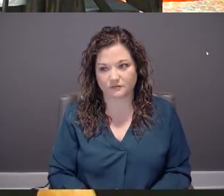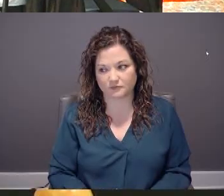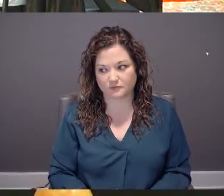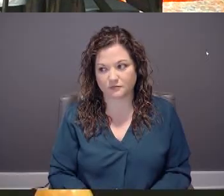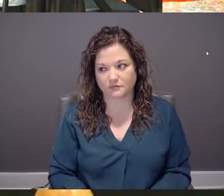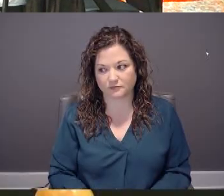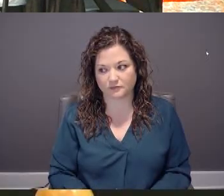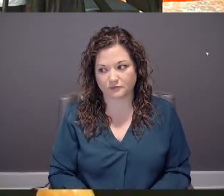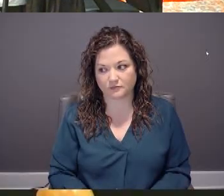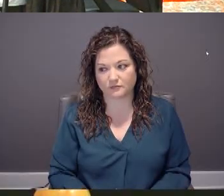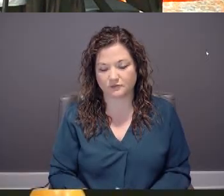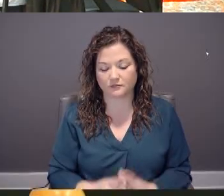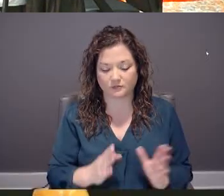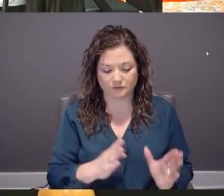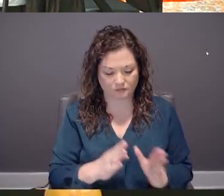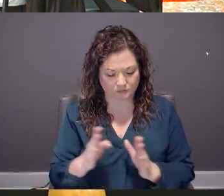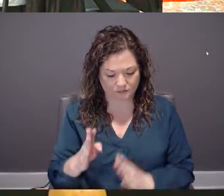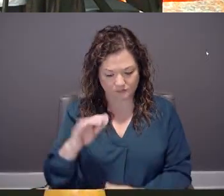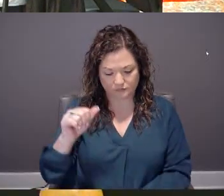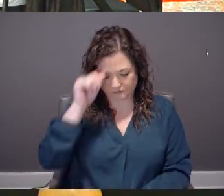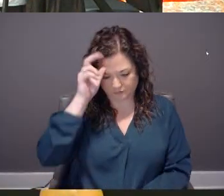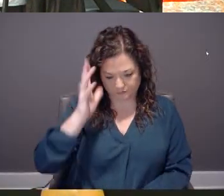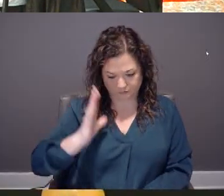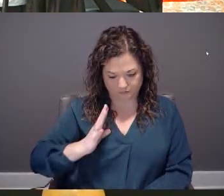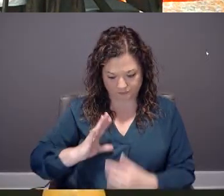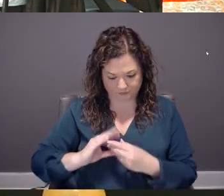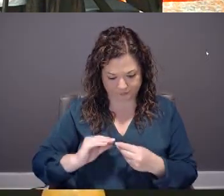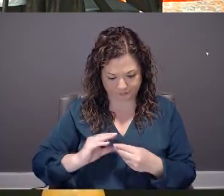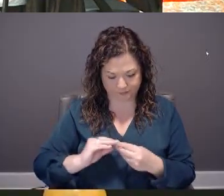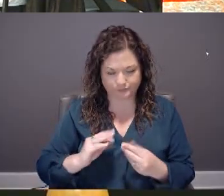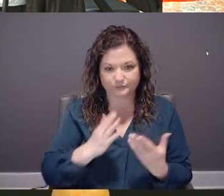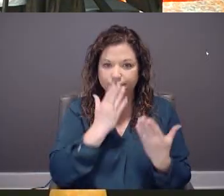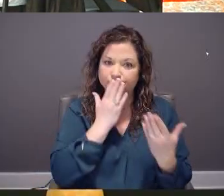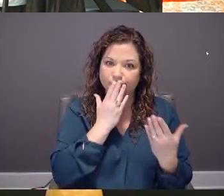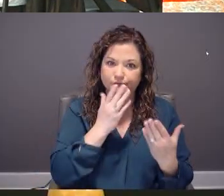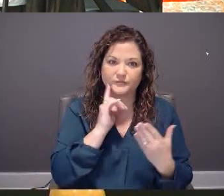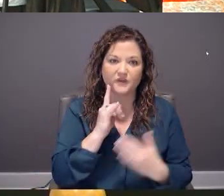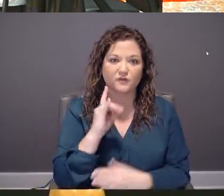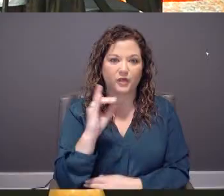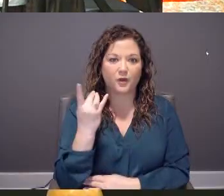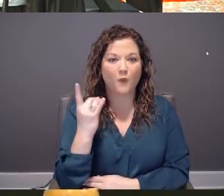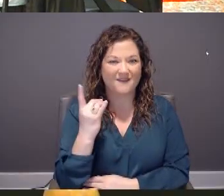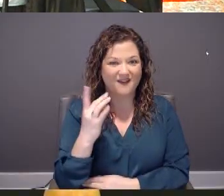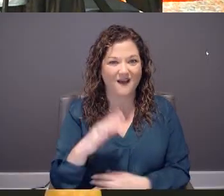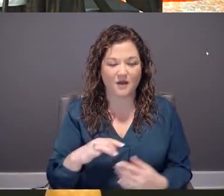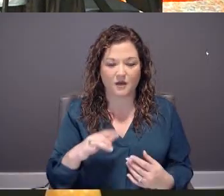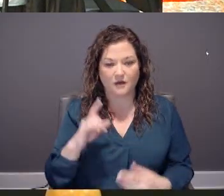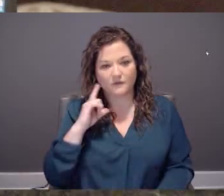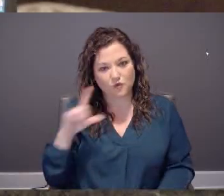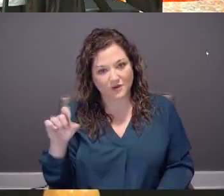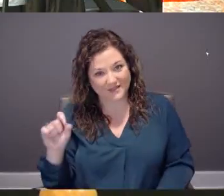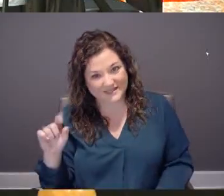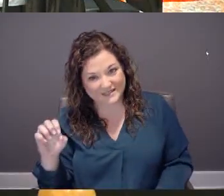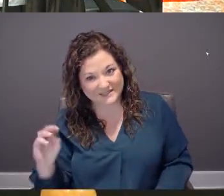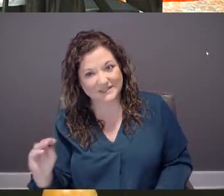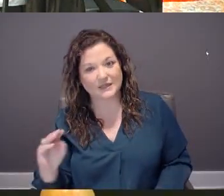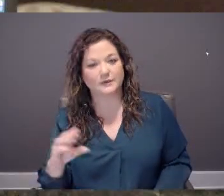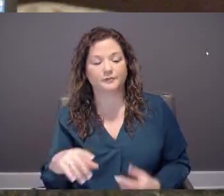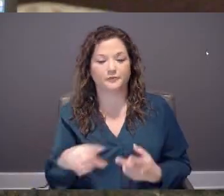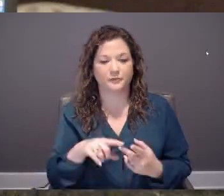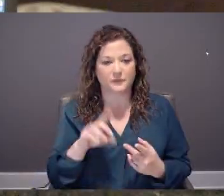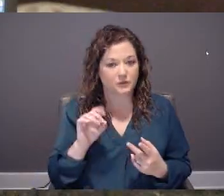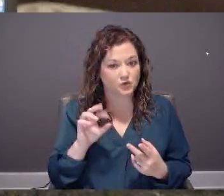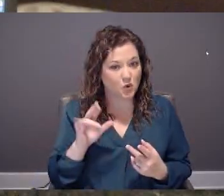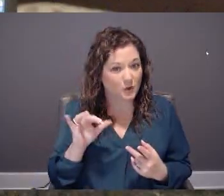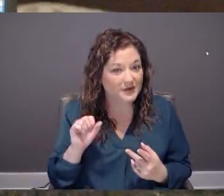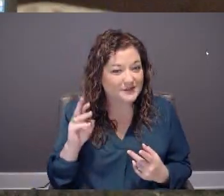appreciate the good work with the Wi-Fi, both at the Future Steam Center there and Doris Miller, but